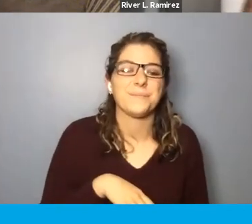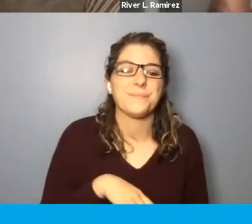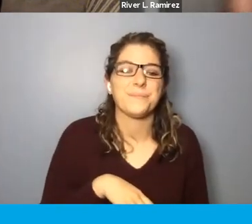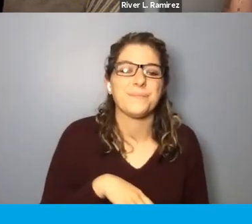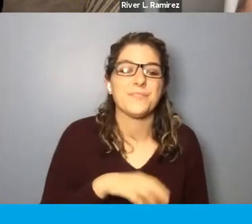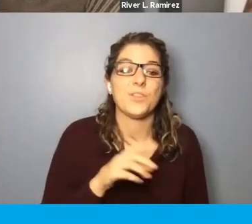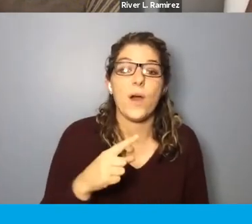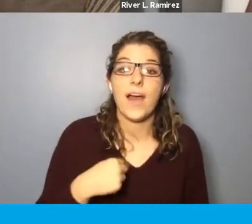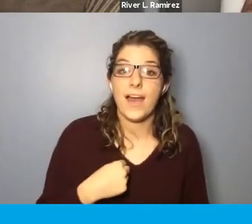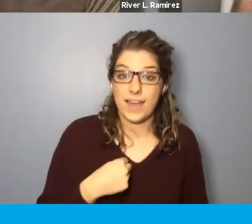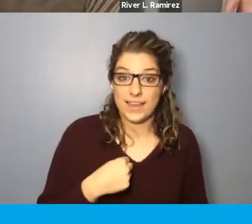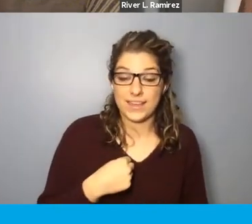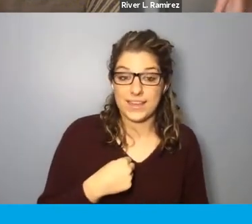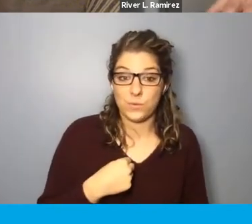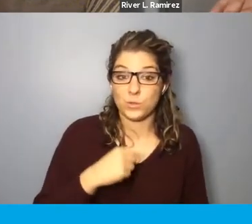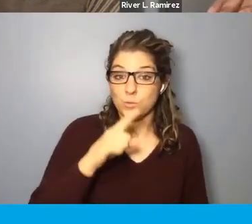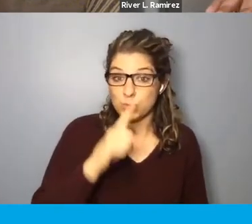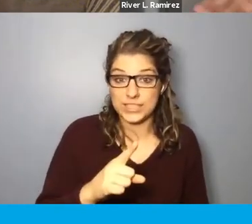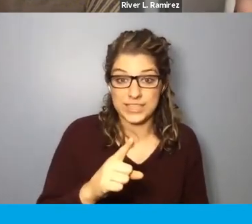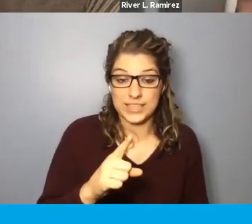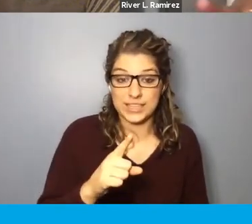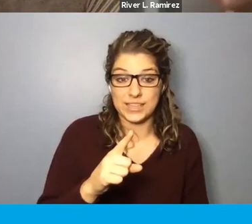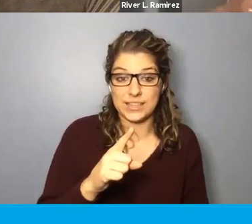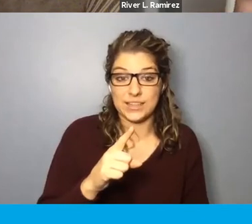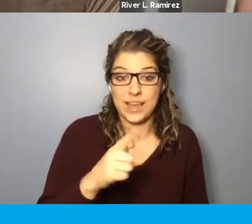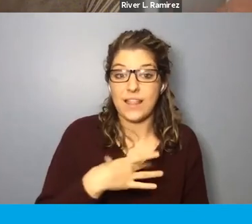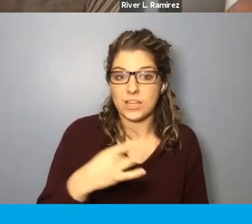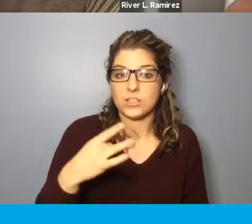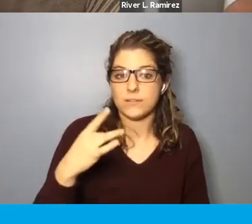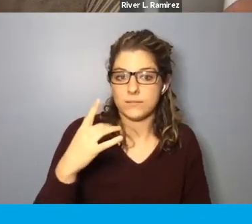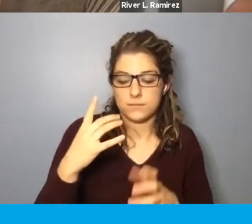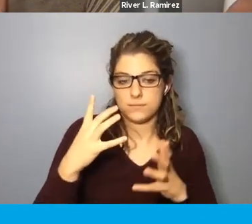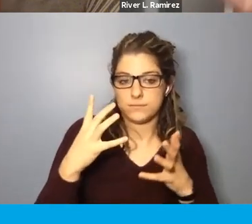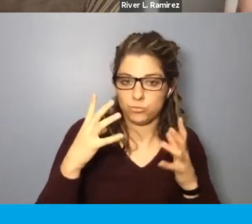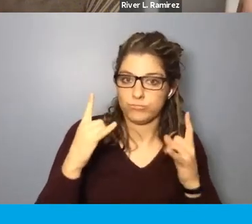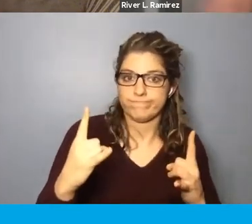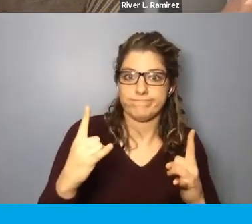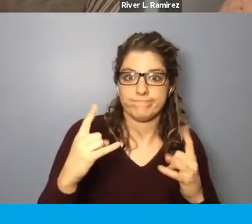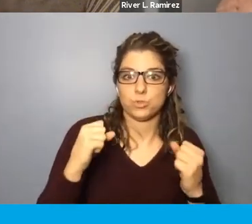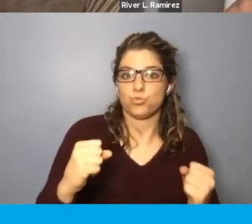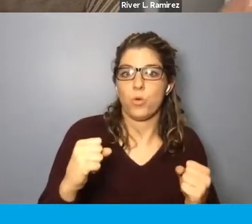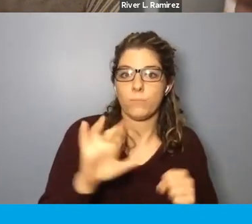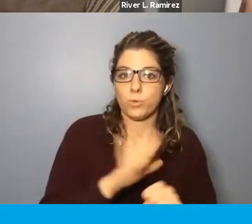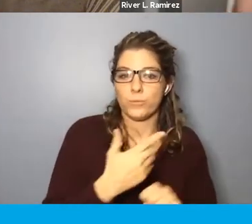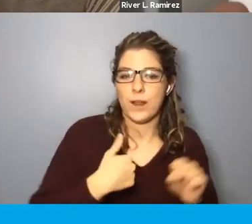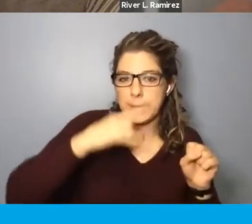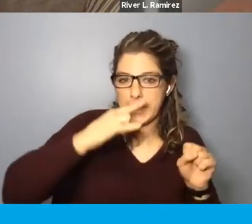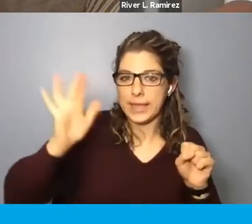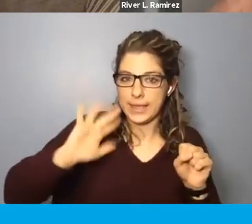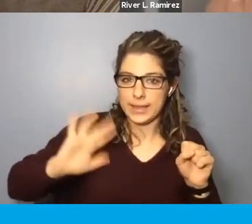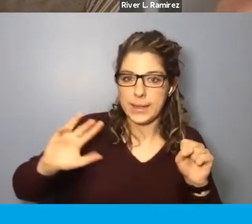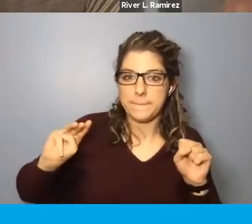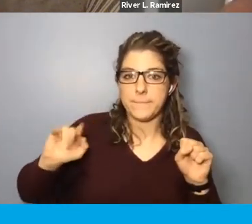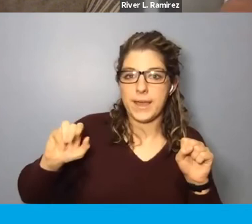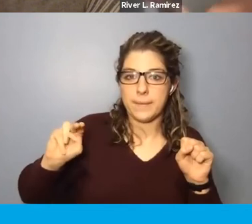So I was really into hardcore music when I was a kid in Miami.